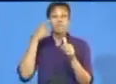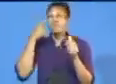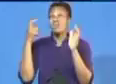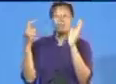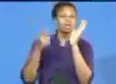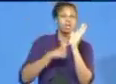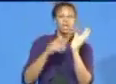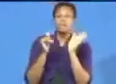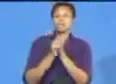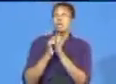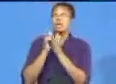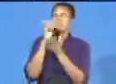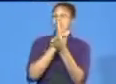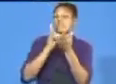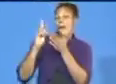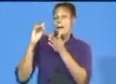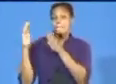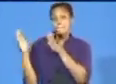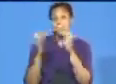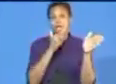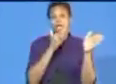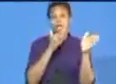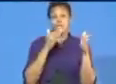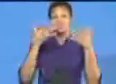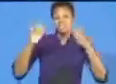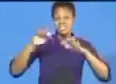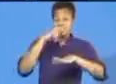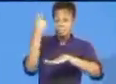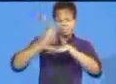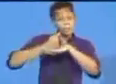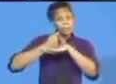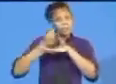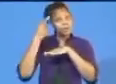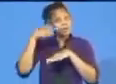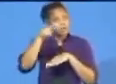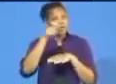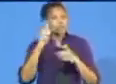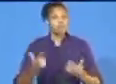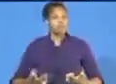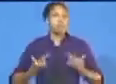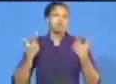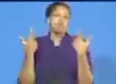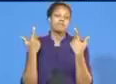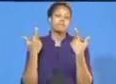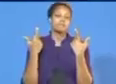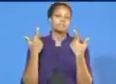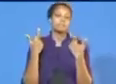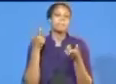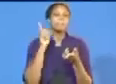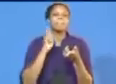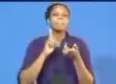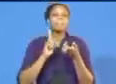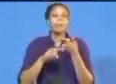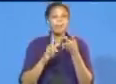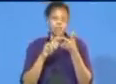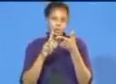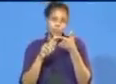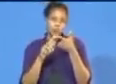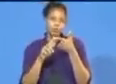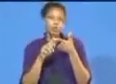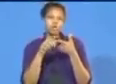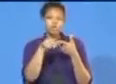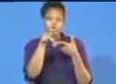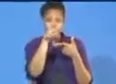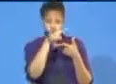recognize that divine provision has already been made for your restoration. Issue number two,